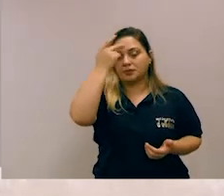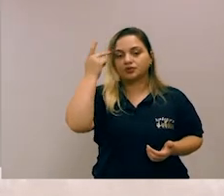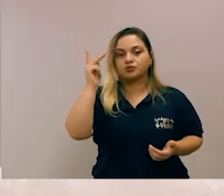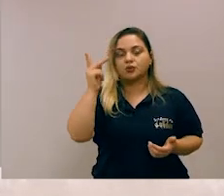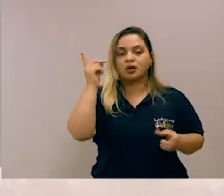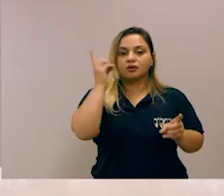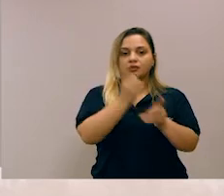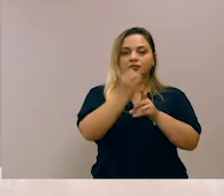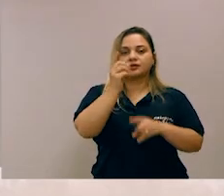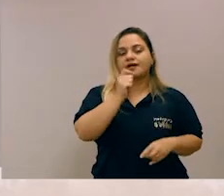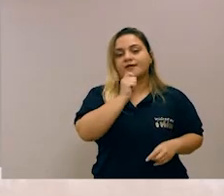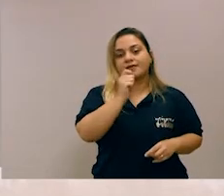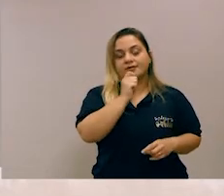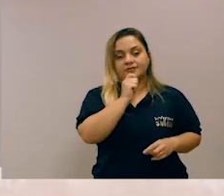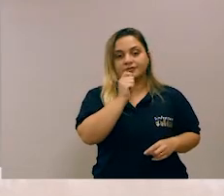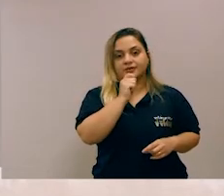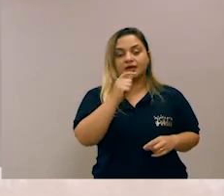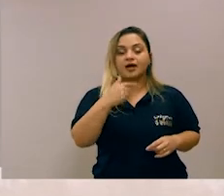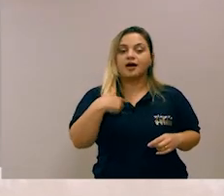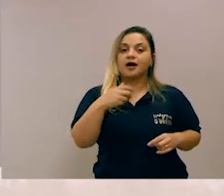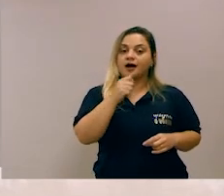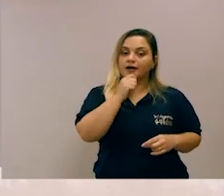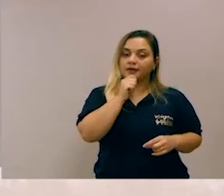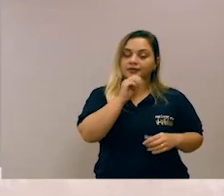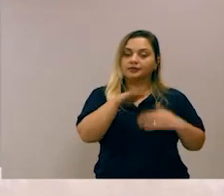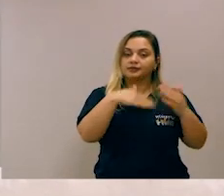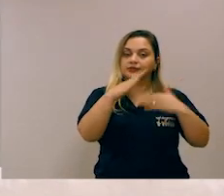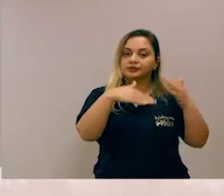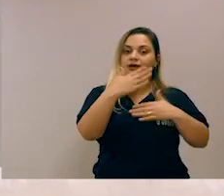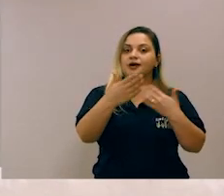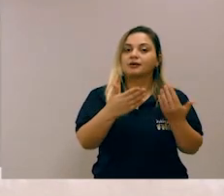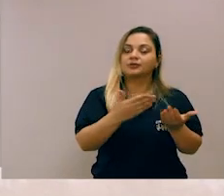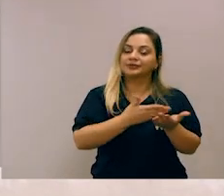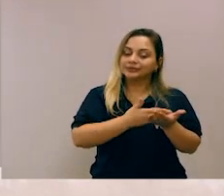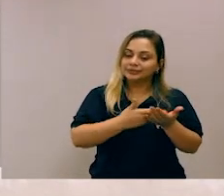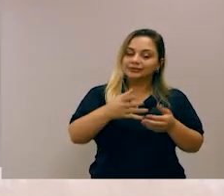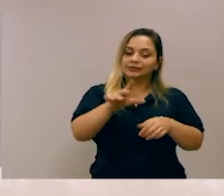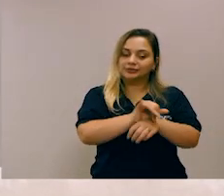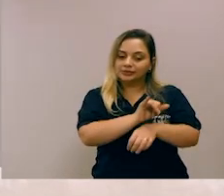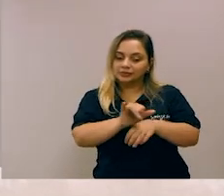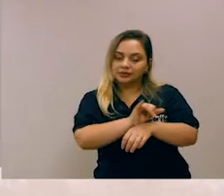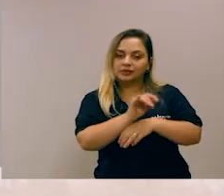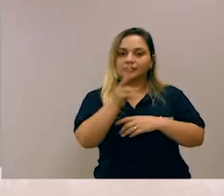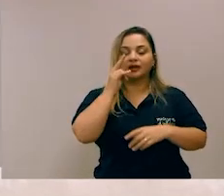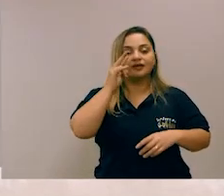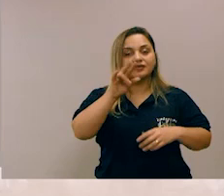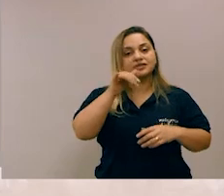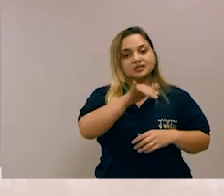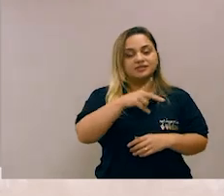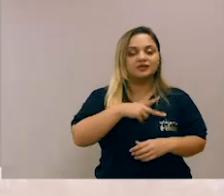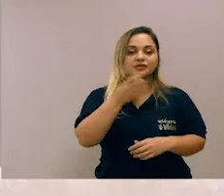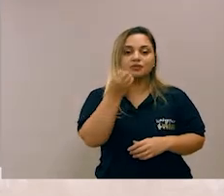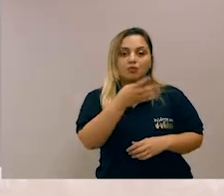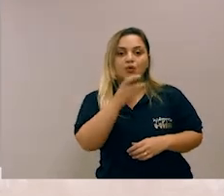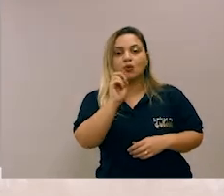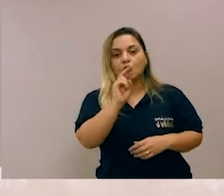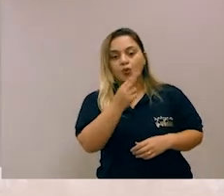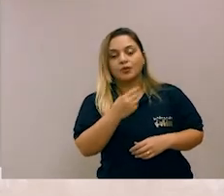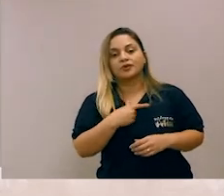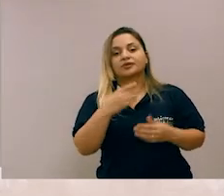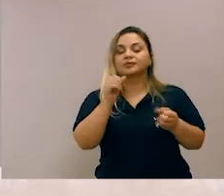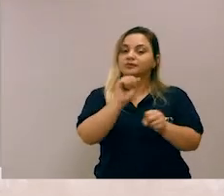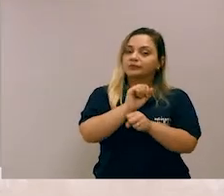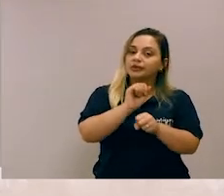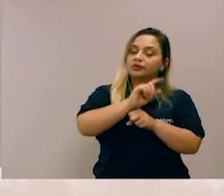We are in the process of maturing of this strategy, and certainly in the next days,